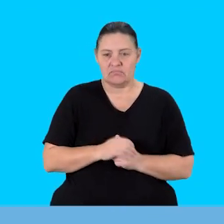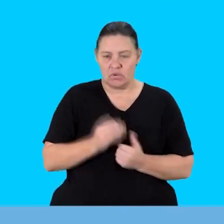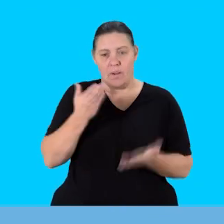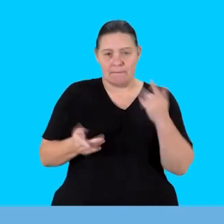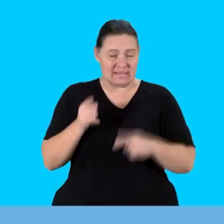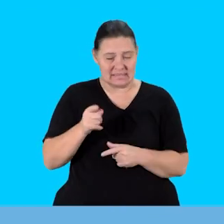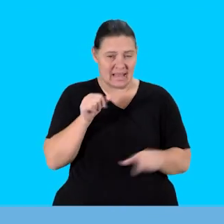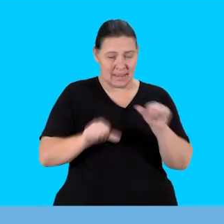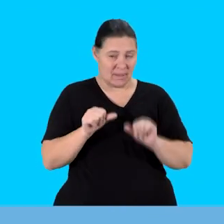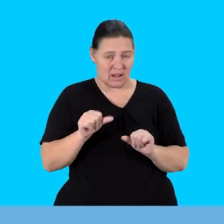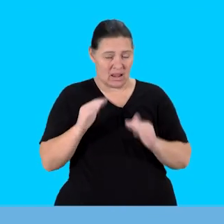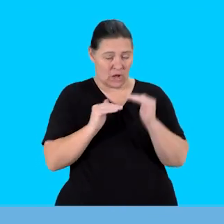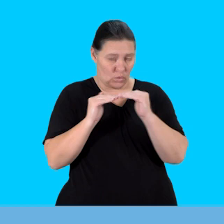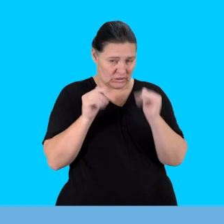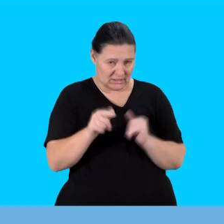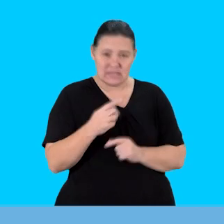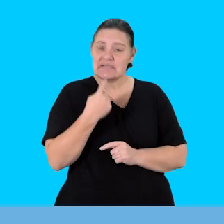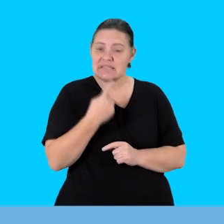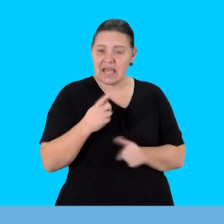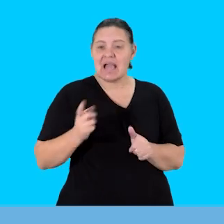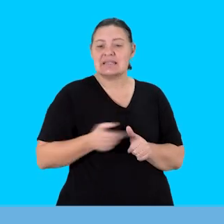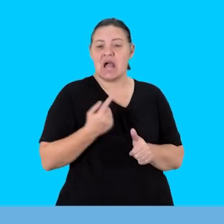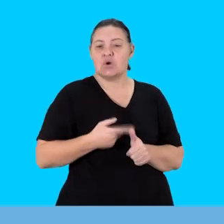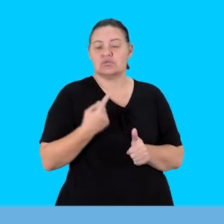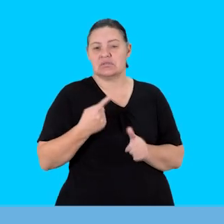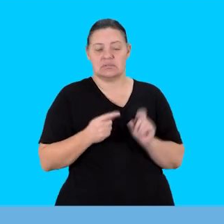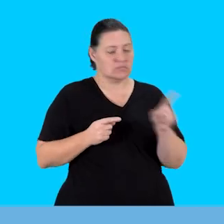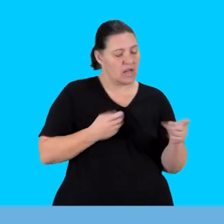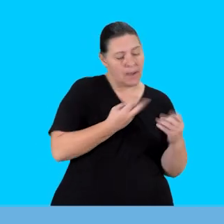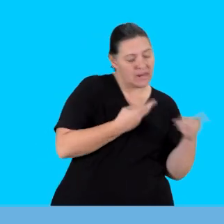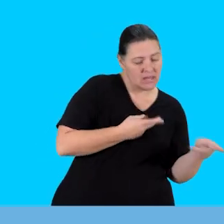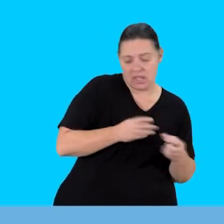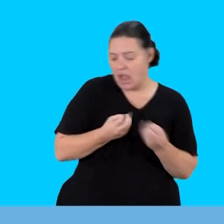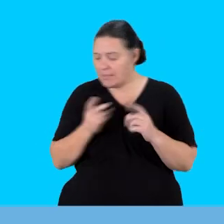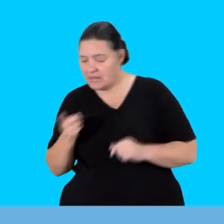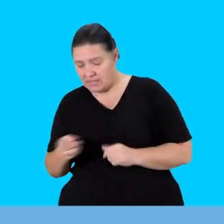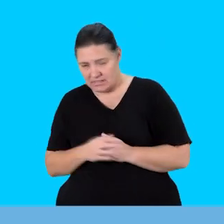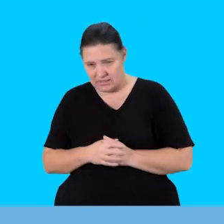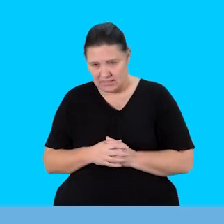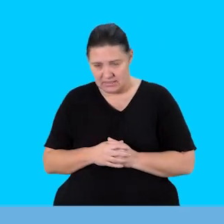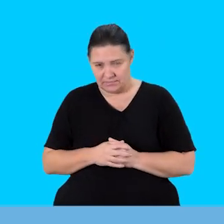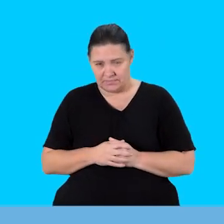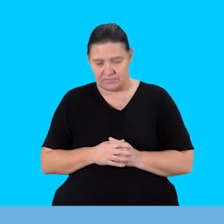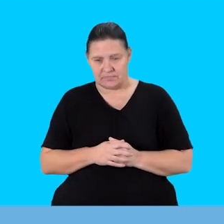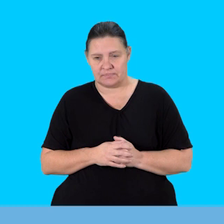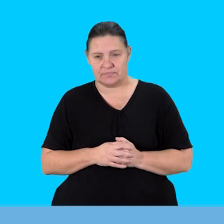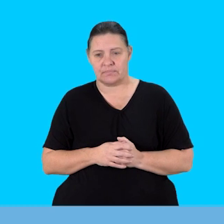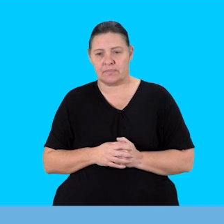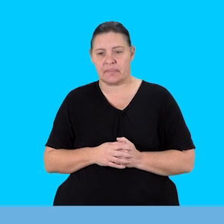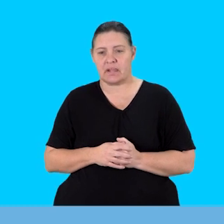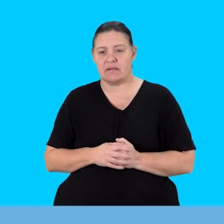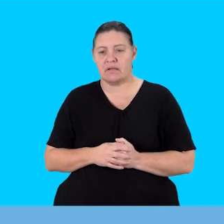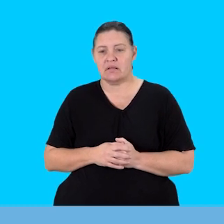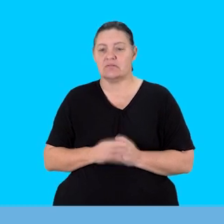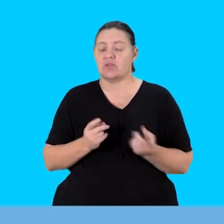So in balancing the chemical equation, we start by counting the number of atoms on either side, on the reactants and also on the